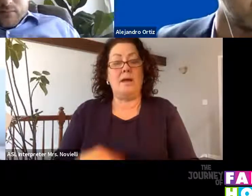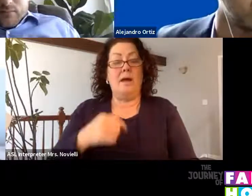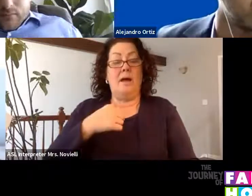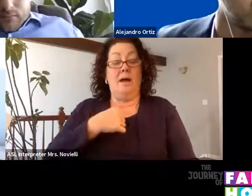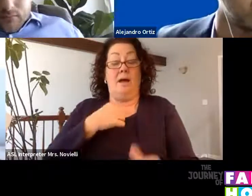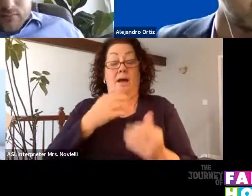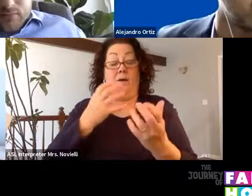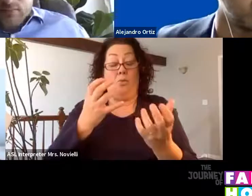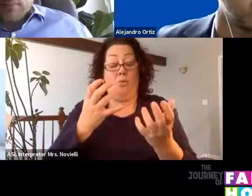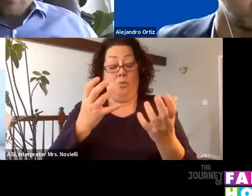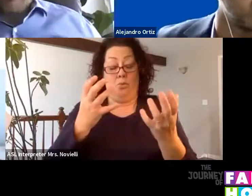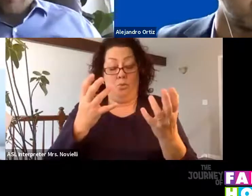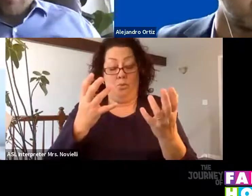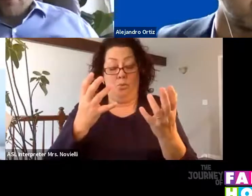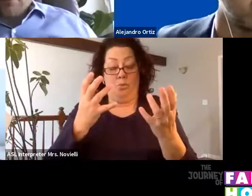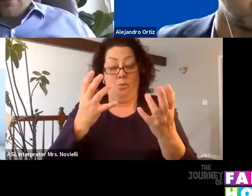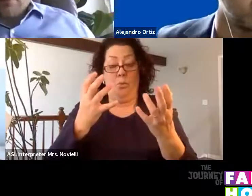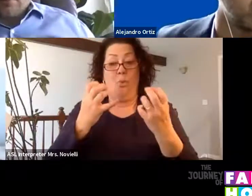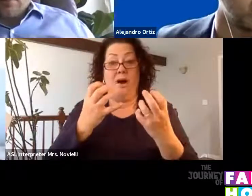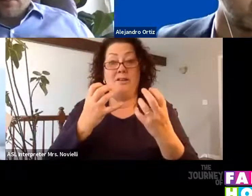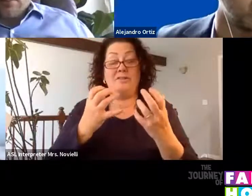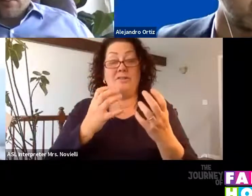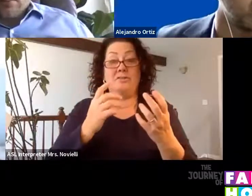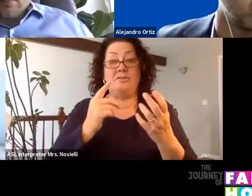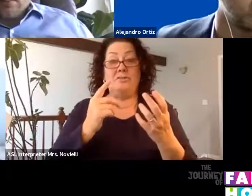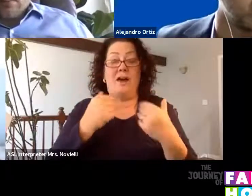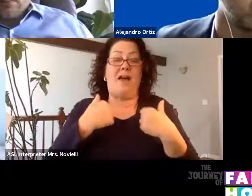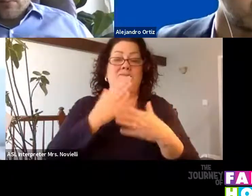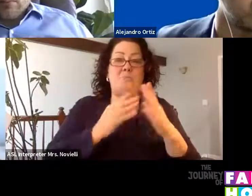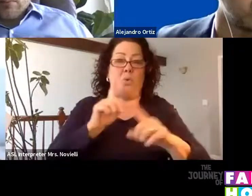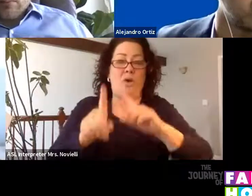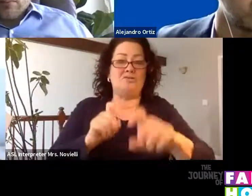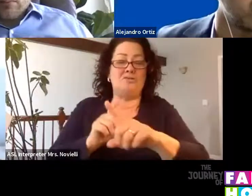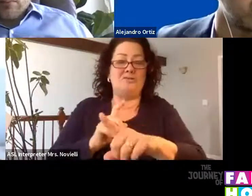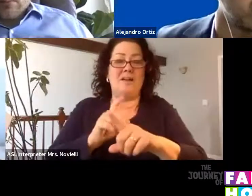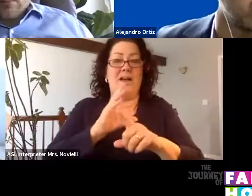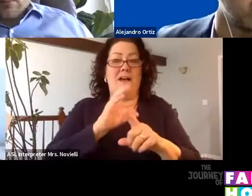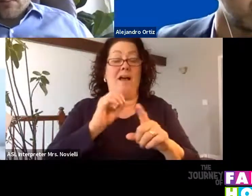fire off some kind of maybe rapid answer questions for all of you. And I will also just